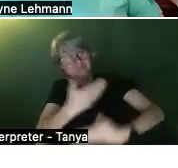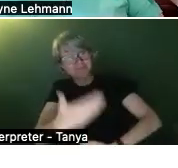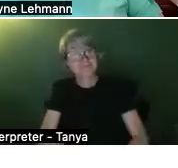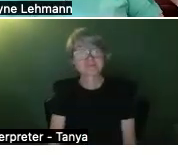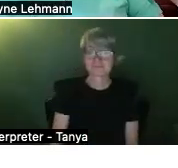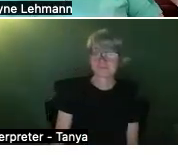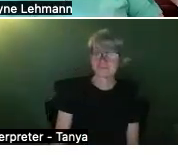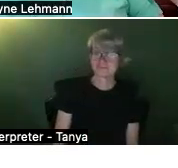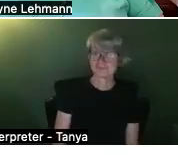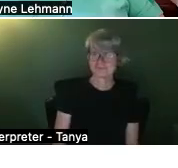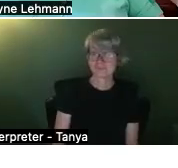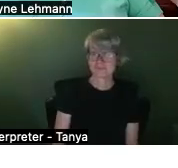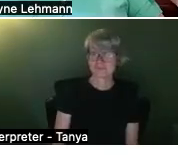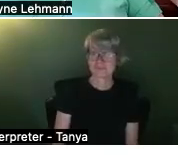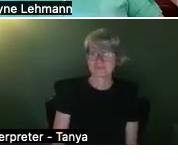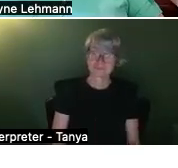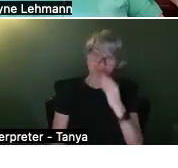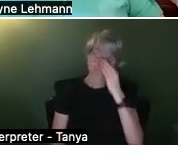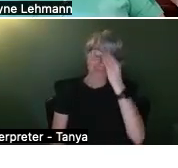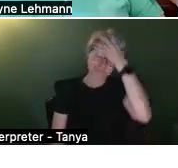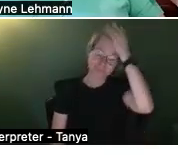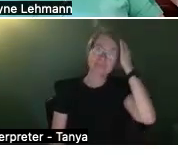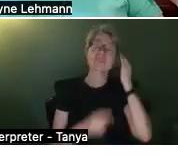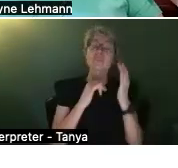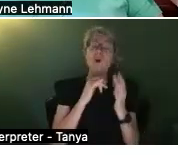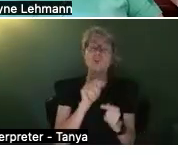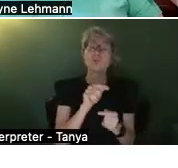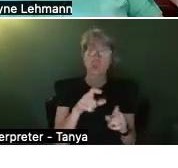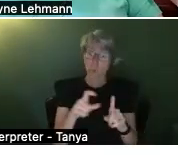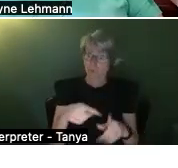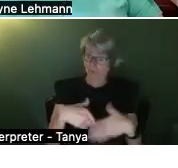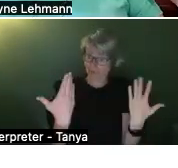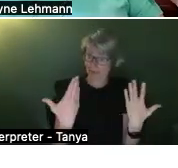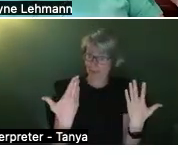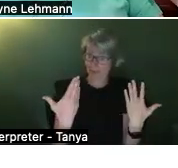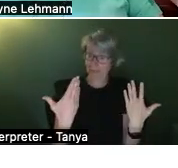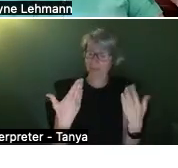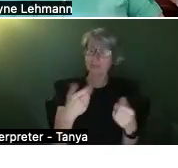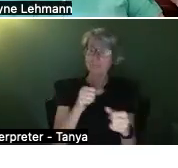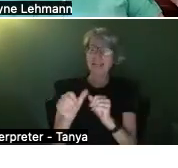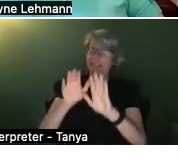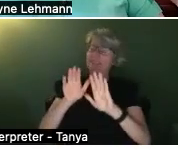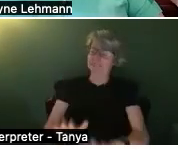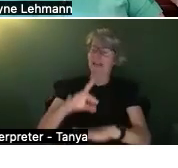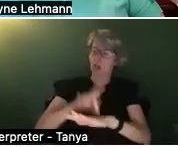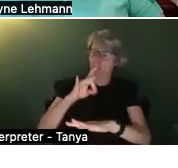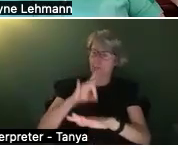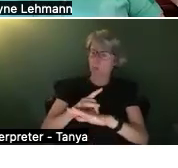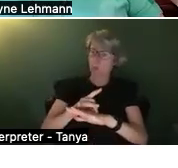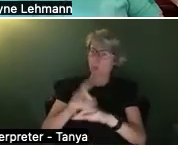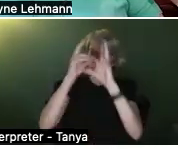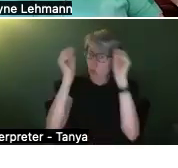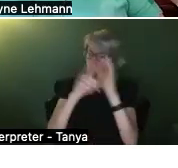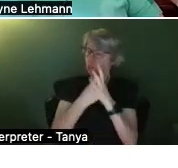There's also so Sarah ended up being admitted to the ward for observation